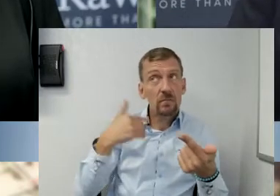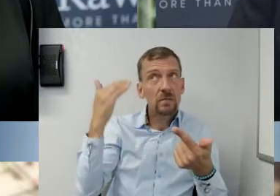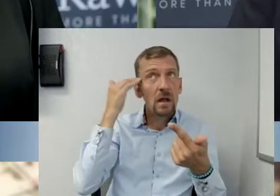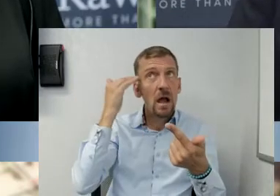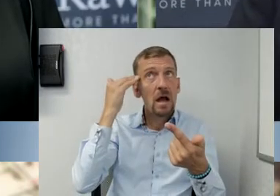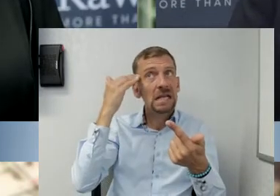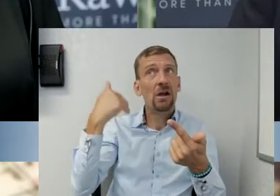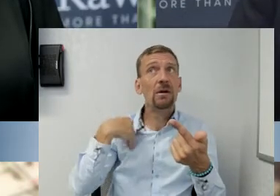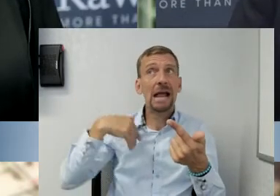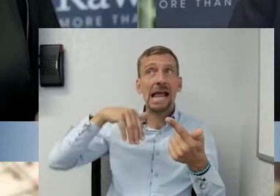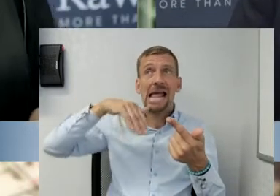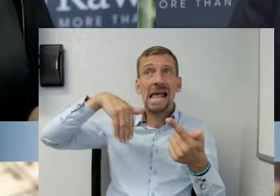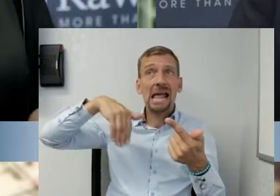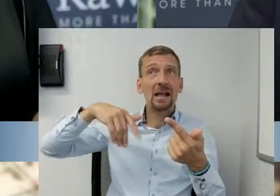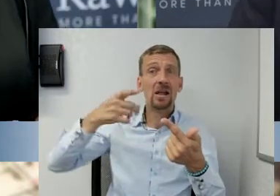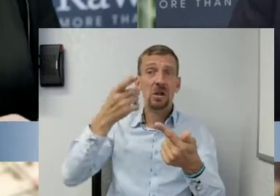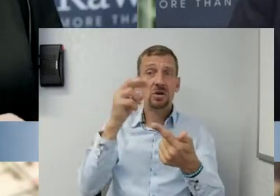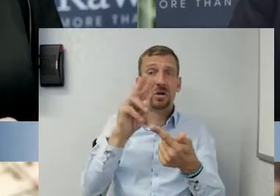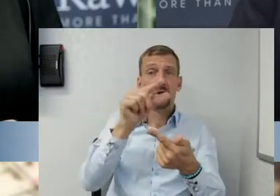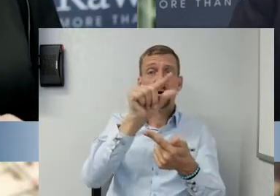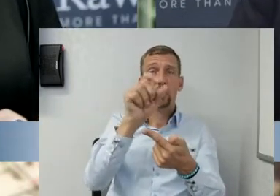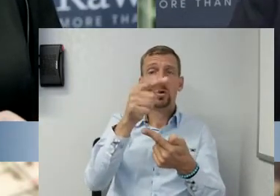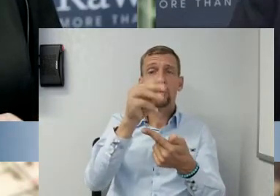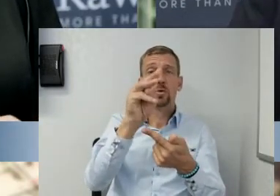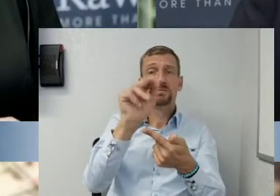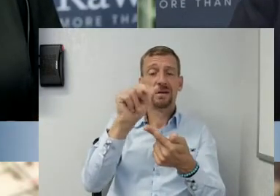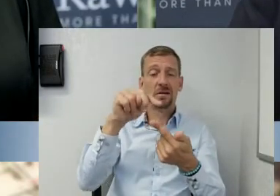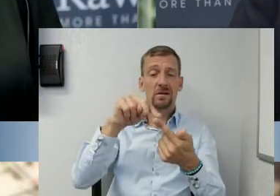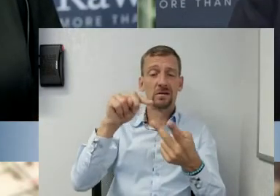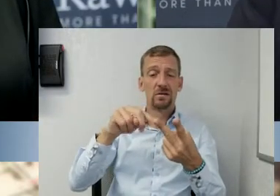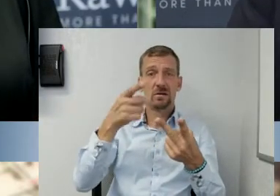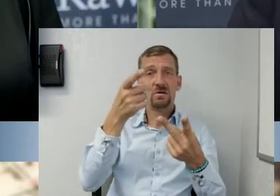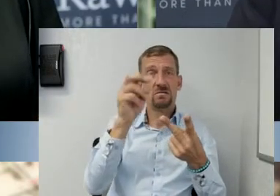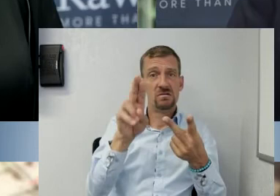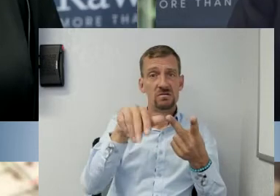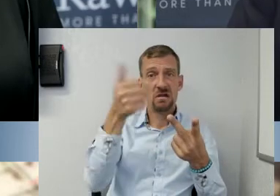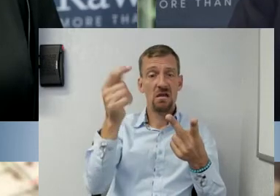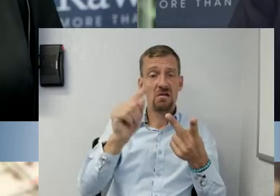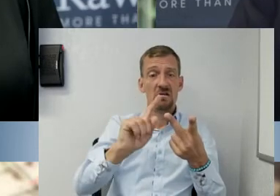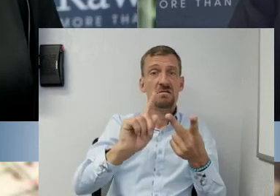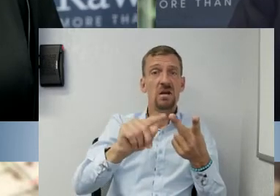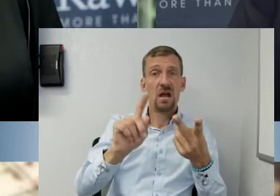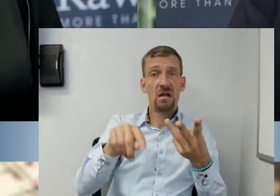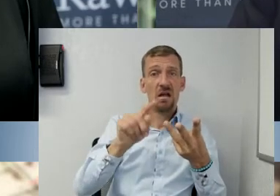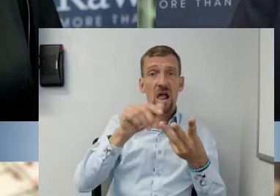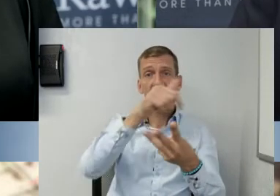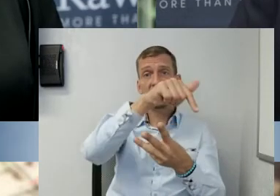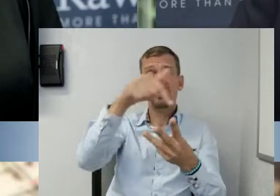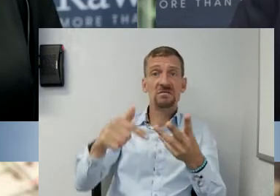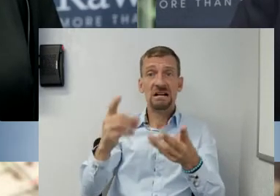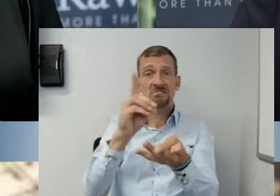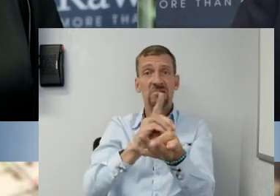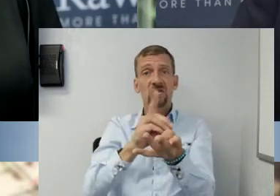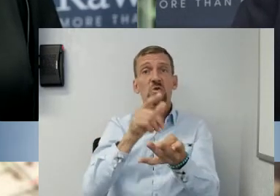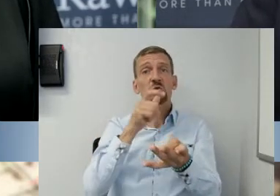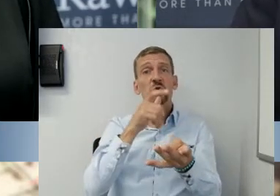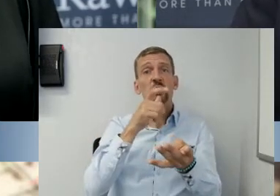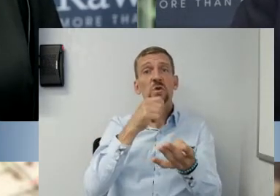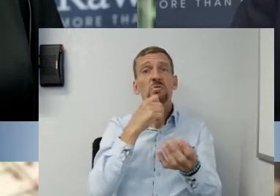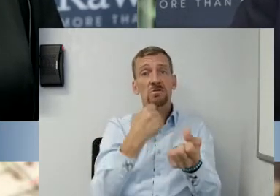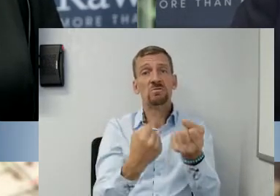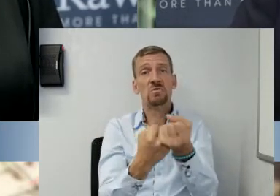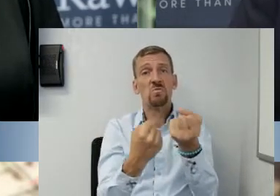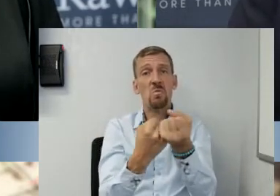Dr. Guzman, Dr. Kaweah from our emergency department, who are really kind of the founders behind our street